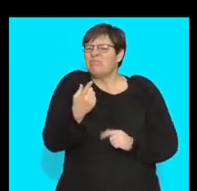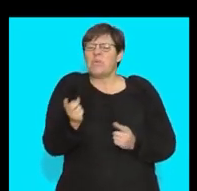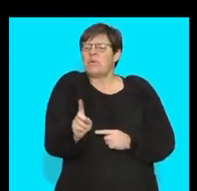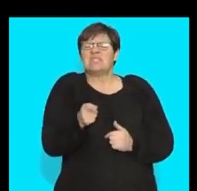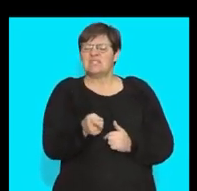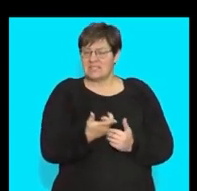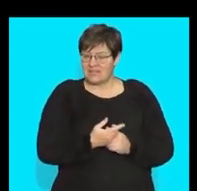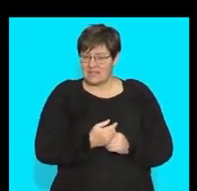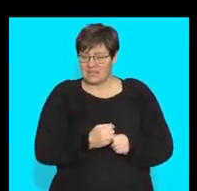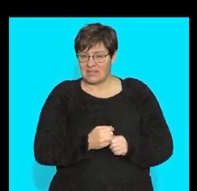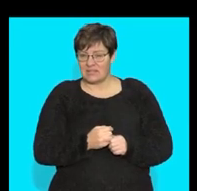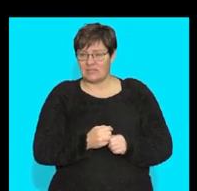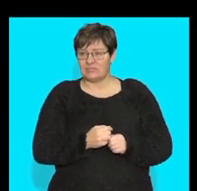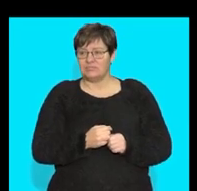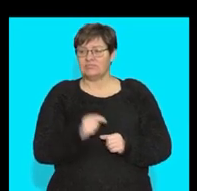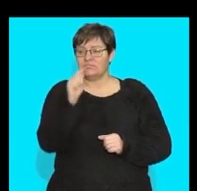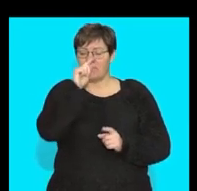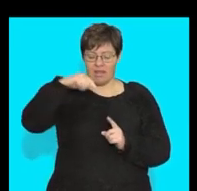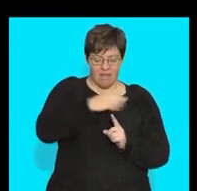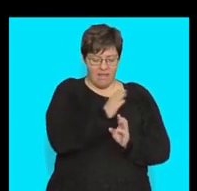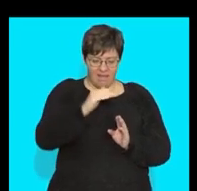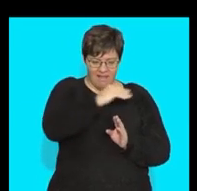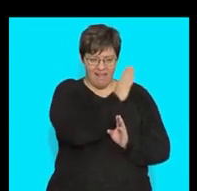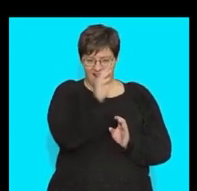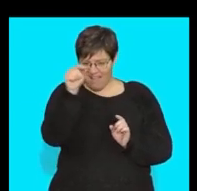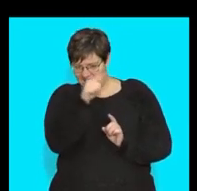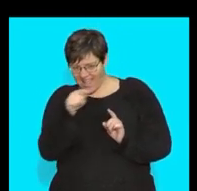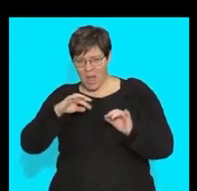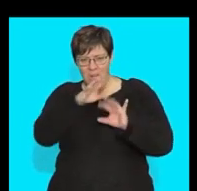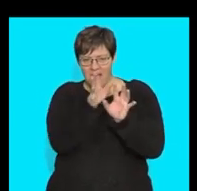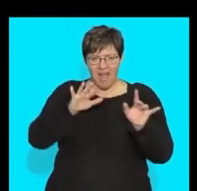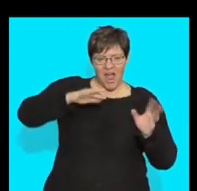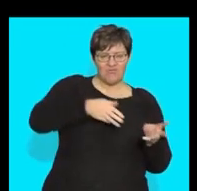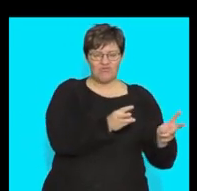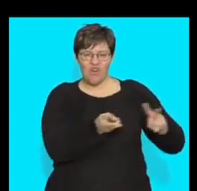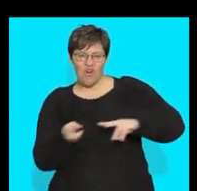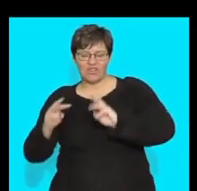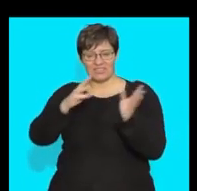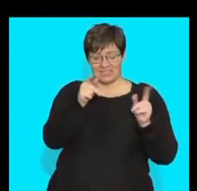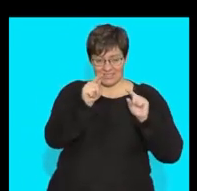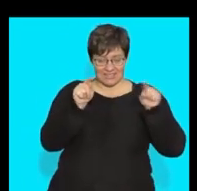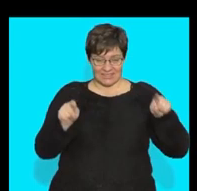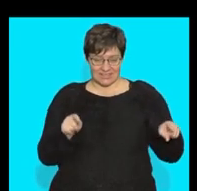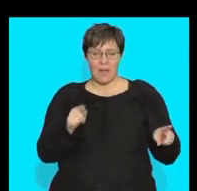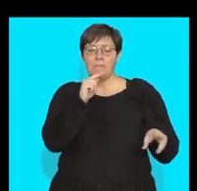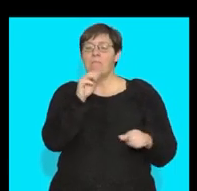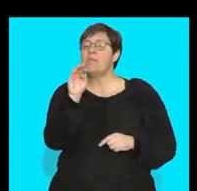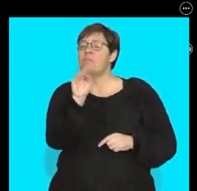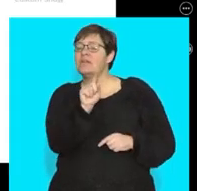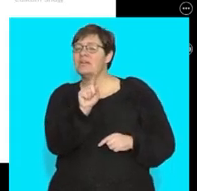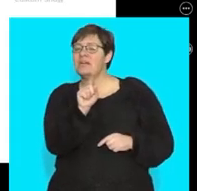reticulum is going to be this pathway. And we could have a look here. It's actually